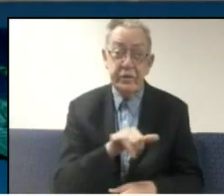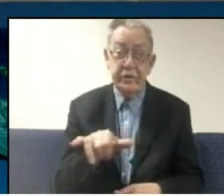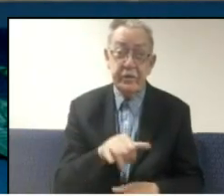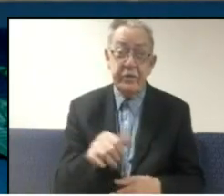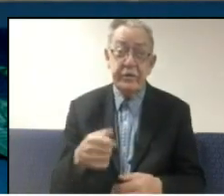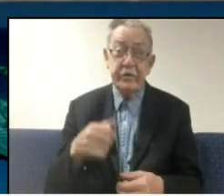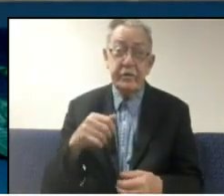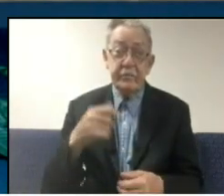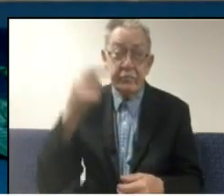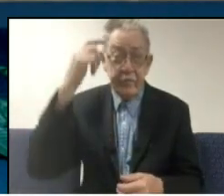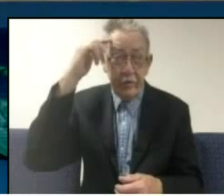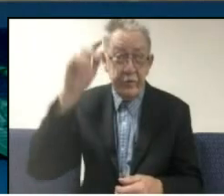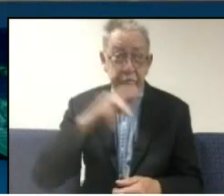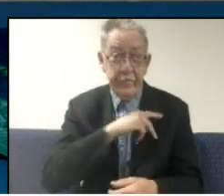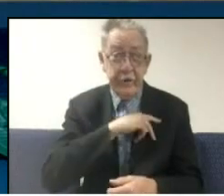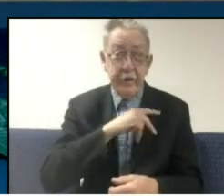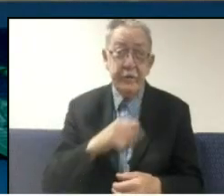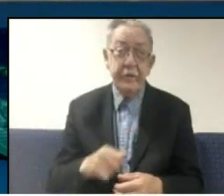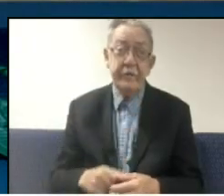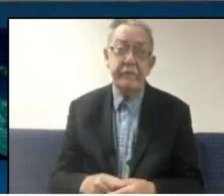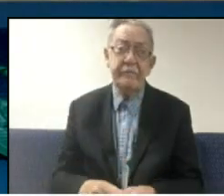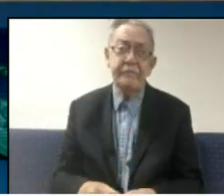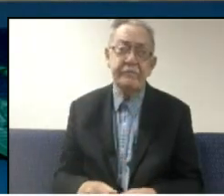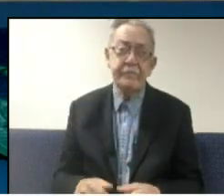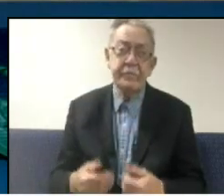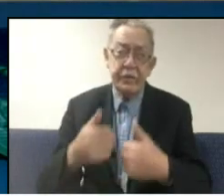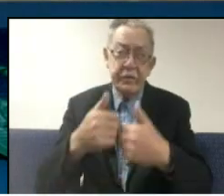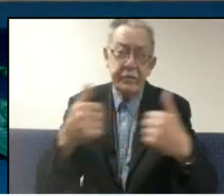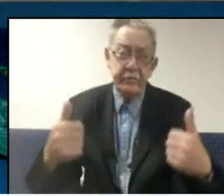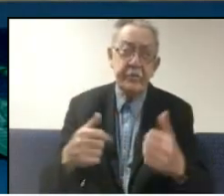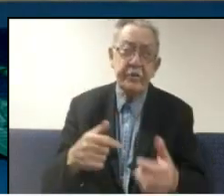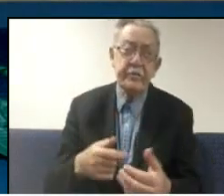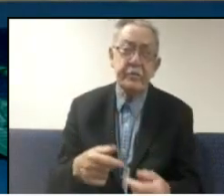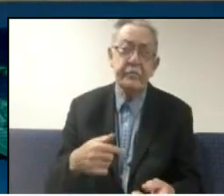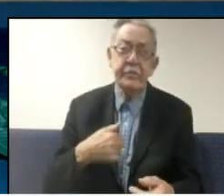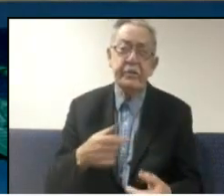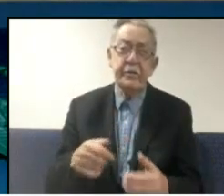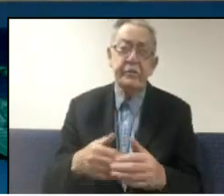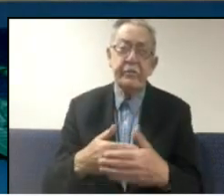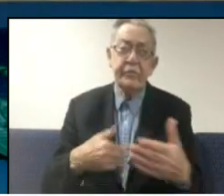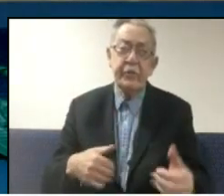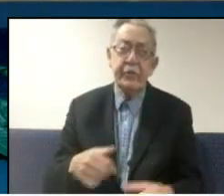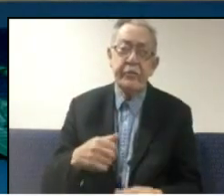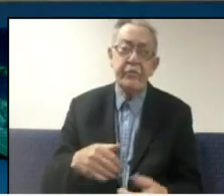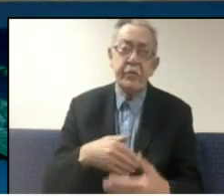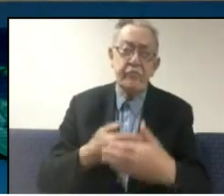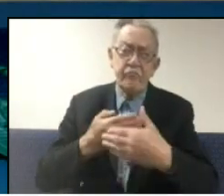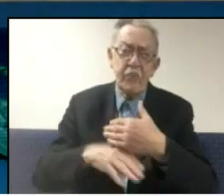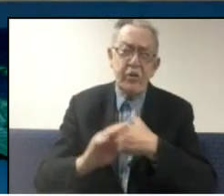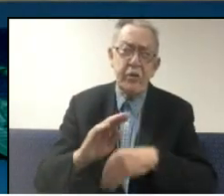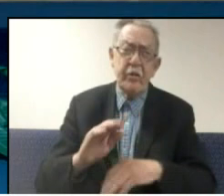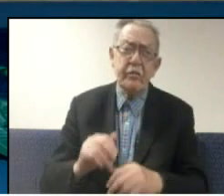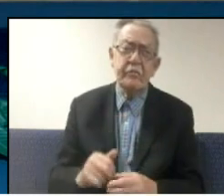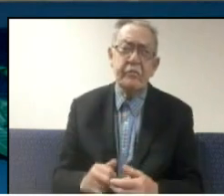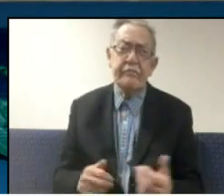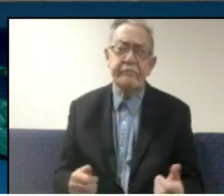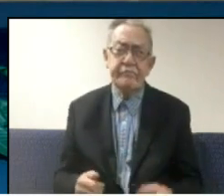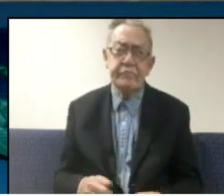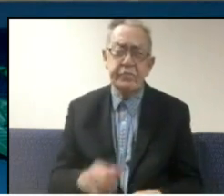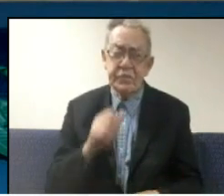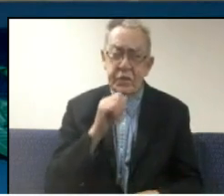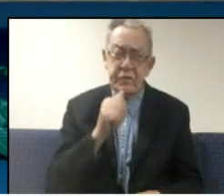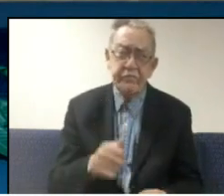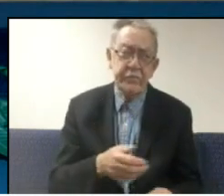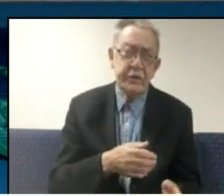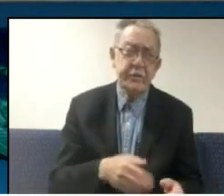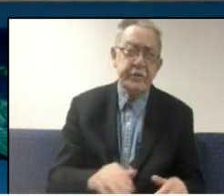had set me apart before I was born. He had a plan for me that I didn't even see. It wasn't even in my upbringing, but he